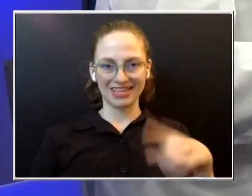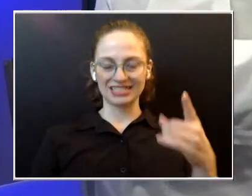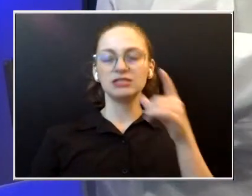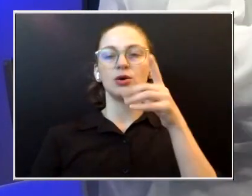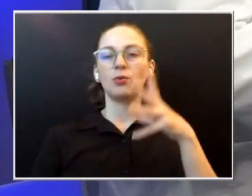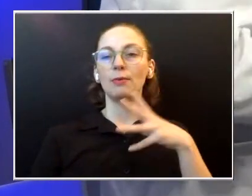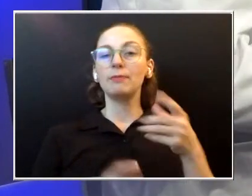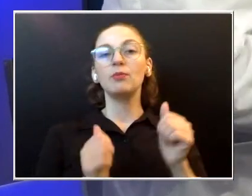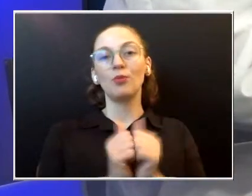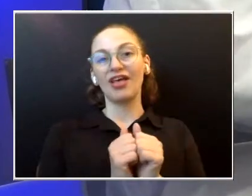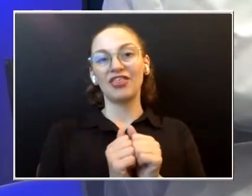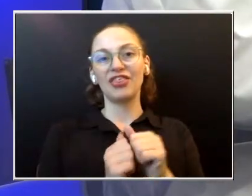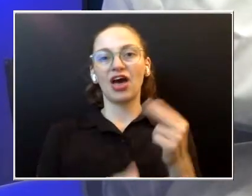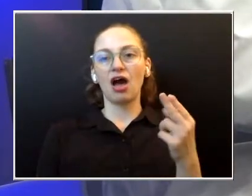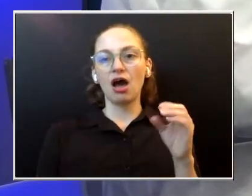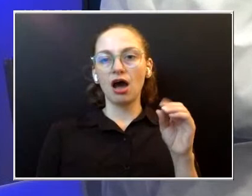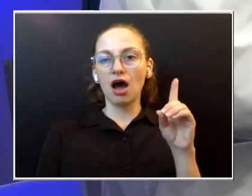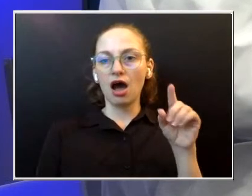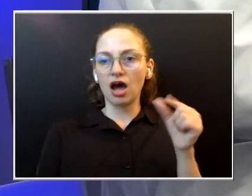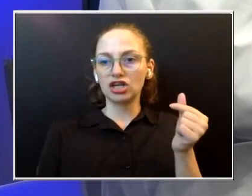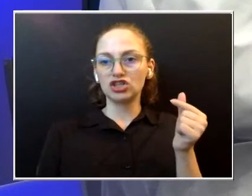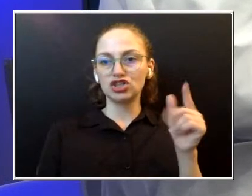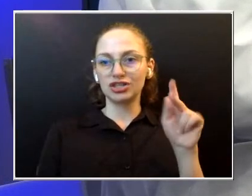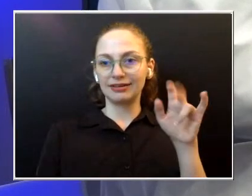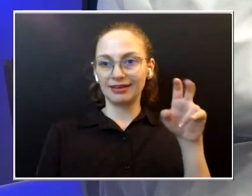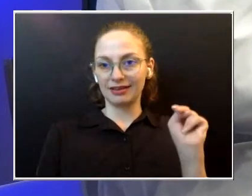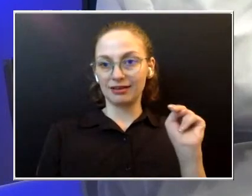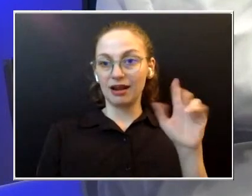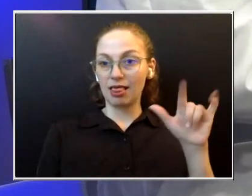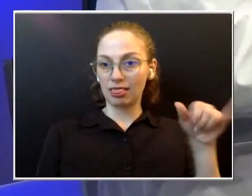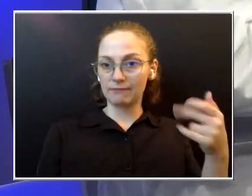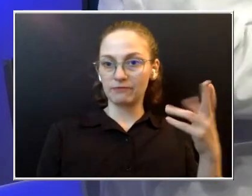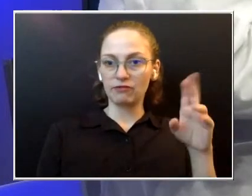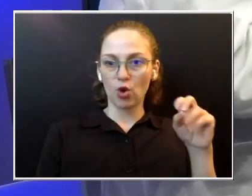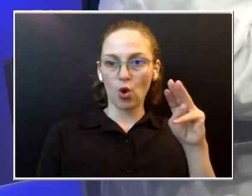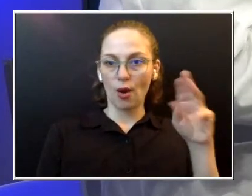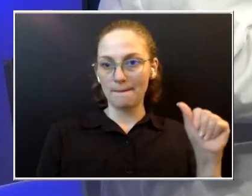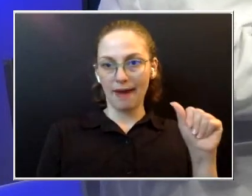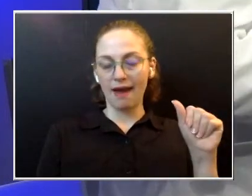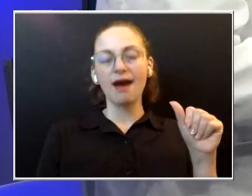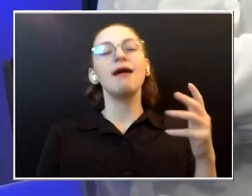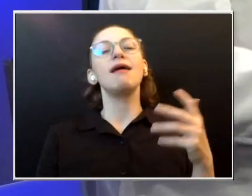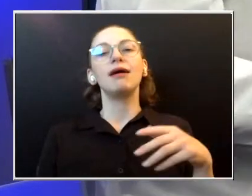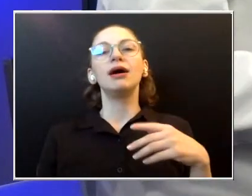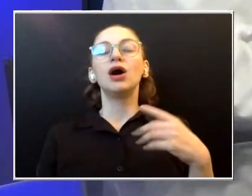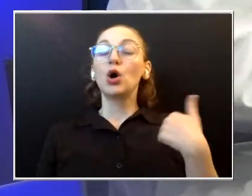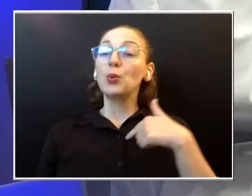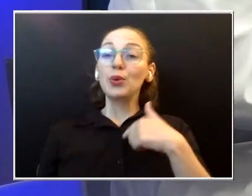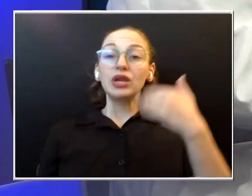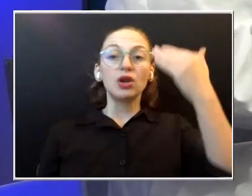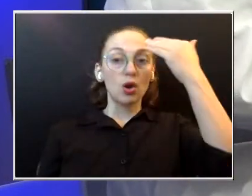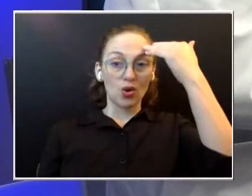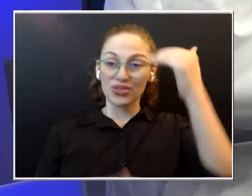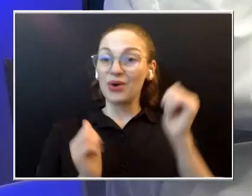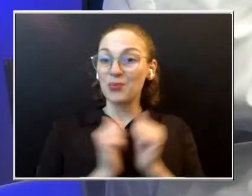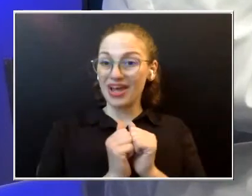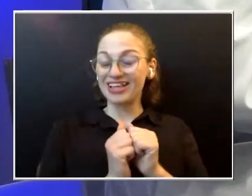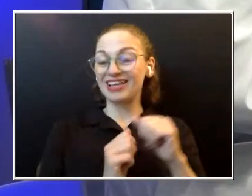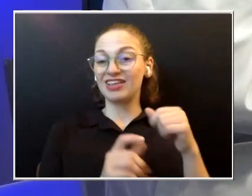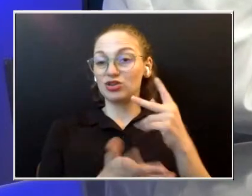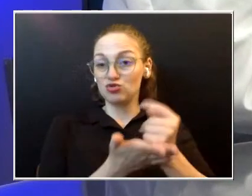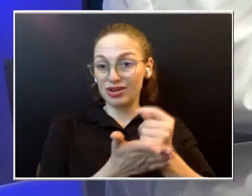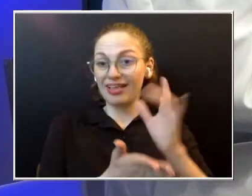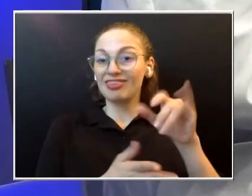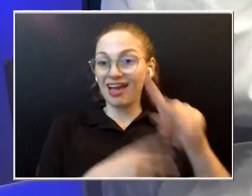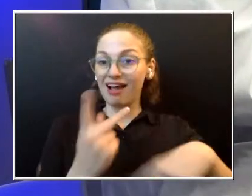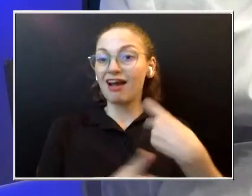we've known for decades and decades of using radiation in Hodgkin's disease that there's a high risk of secondary breast cancer, particularly in young women who